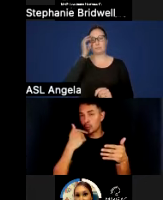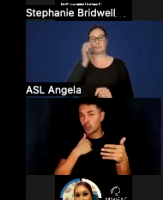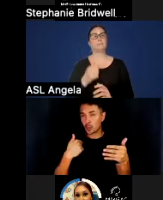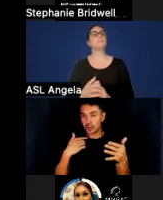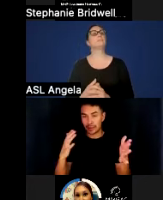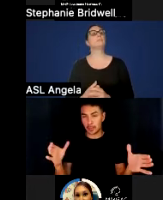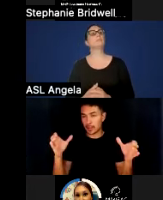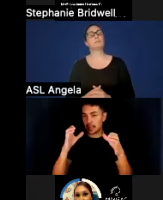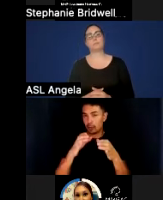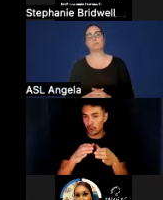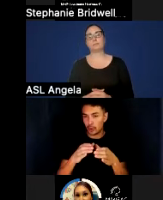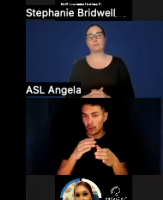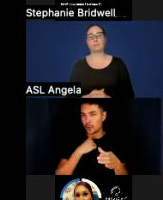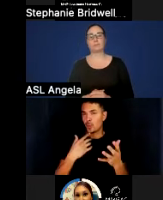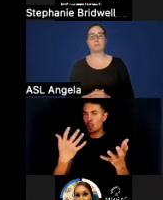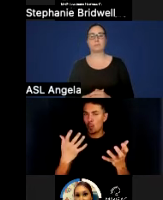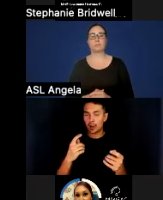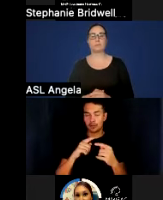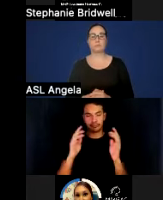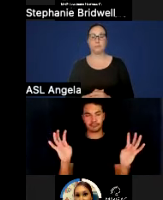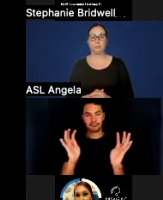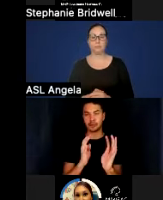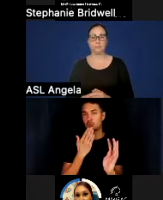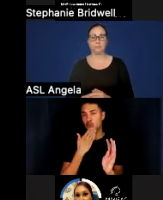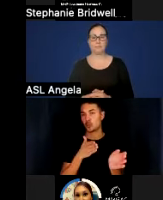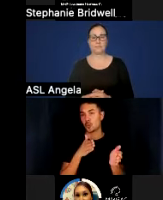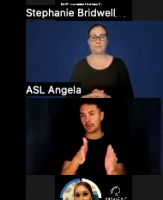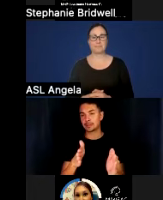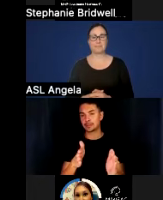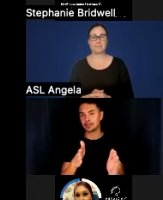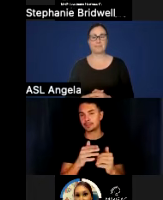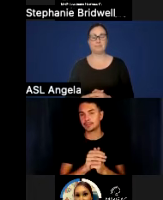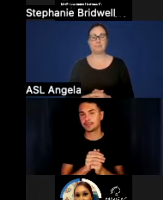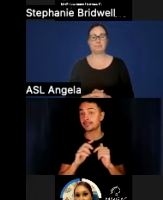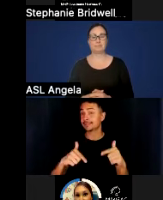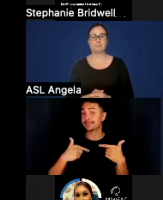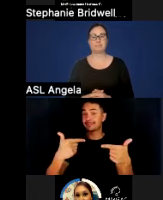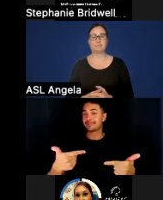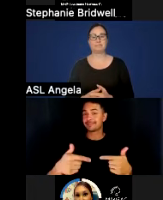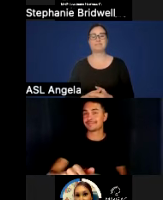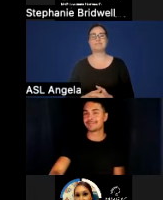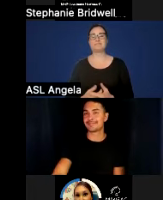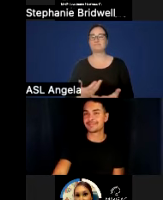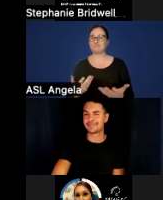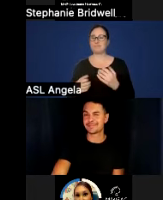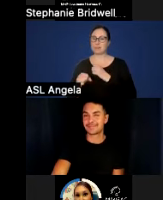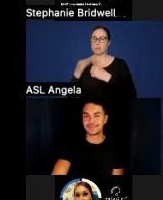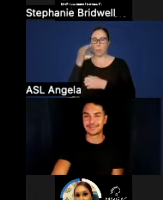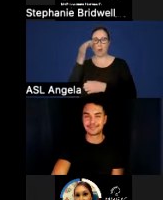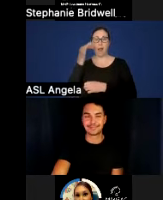together and we want to be coming together in a good way that promotes authentic relationships